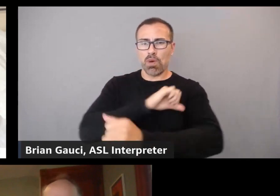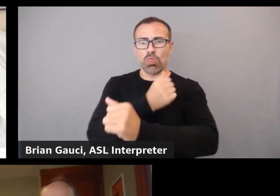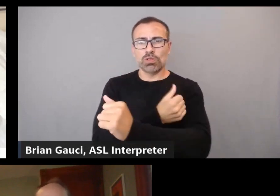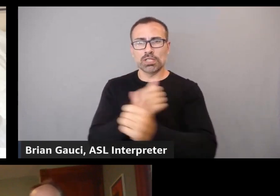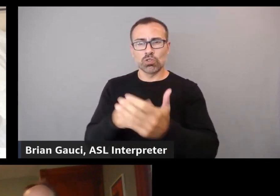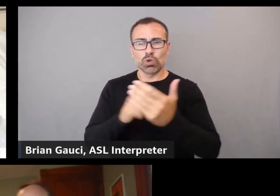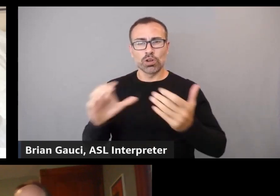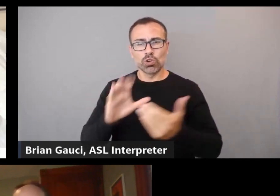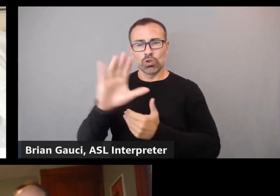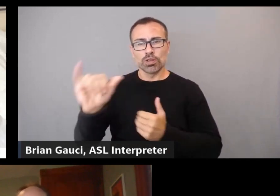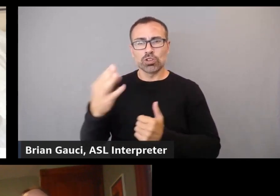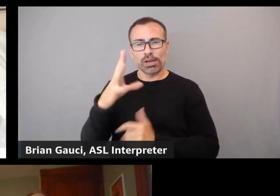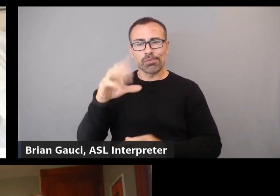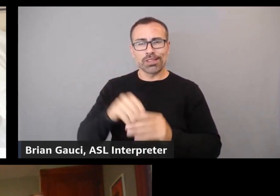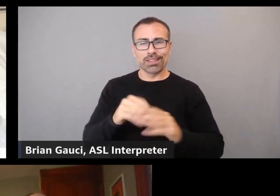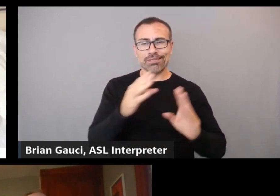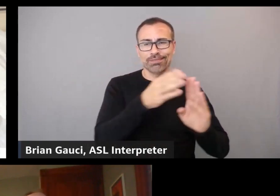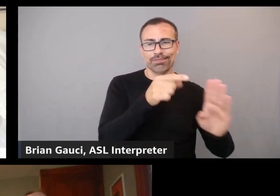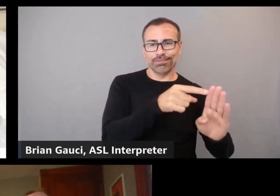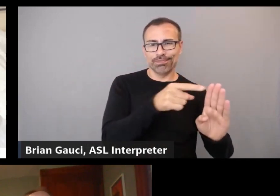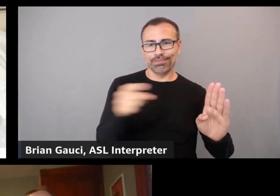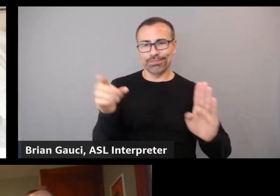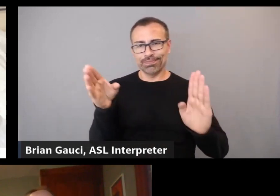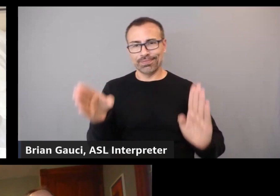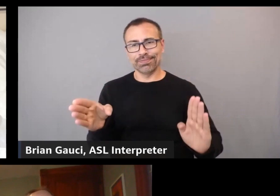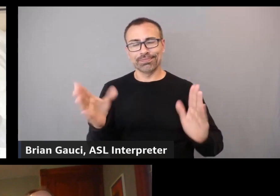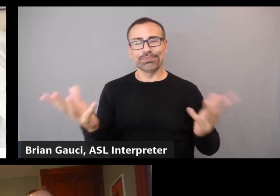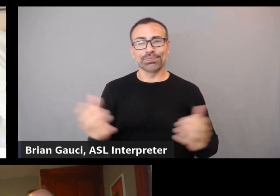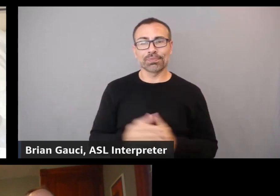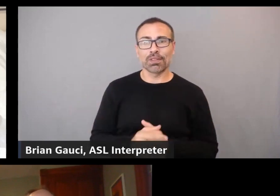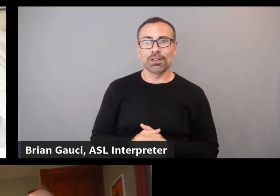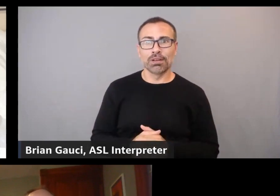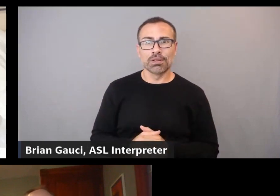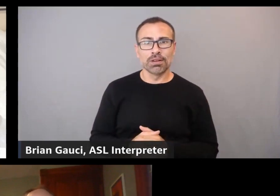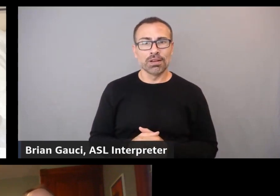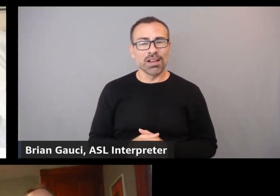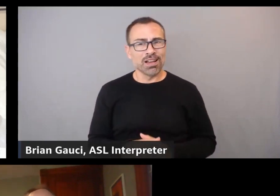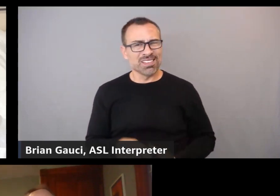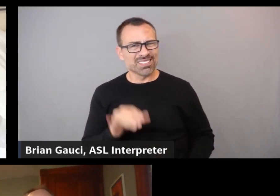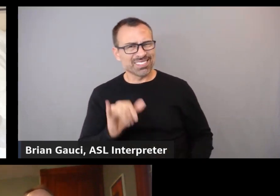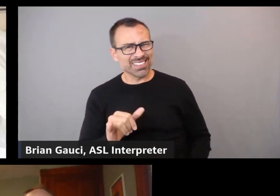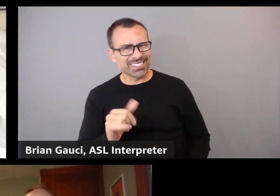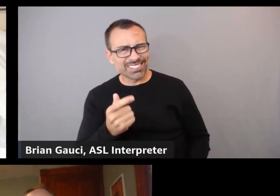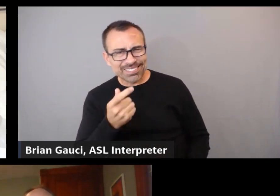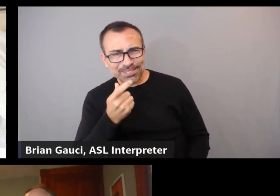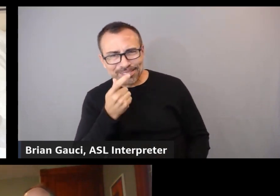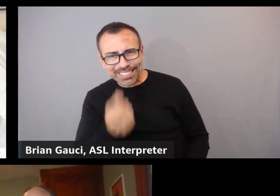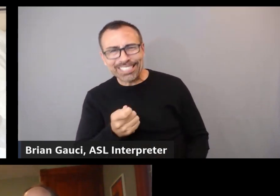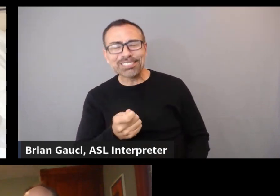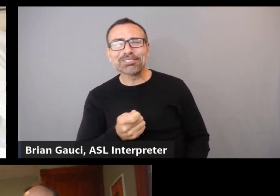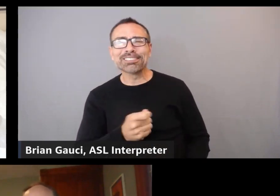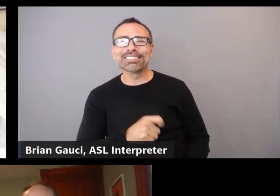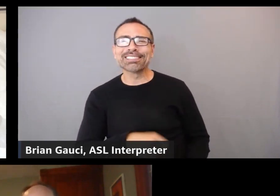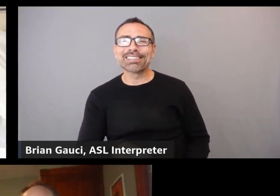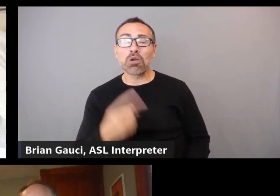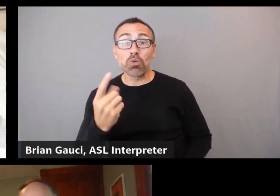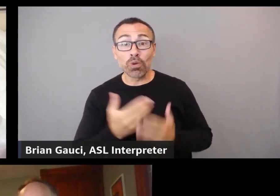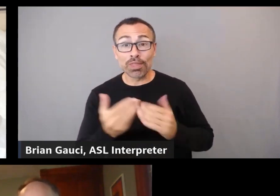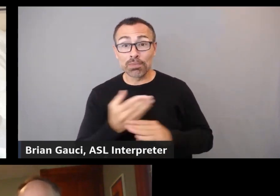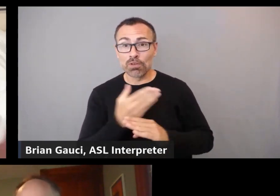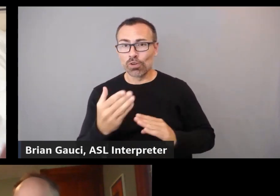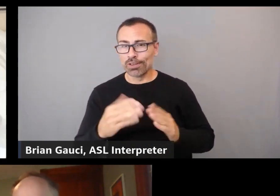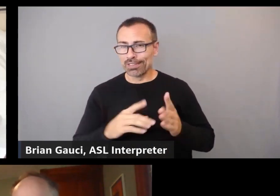to end in the process. That is so interesting. So one thing before we get to the demo, which I